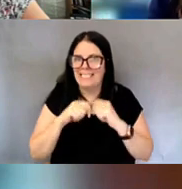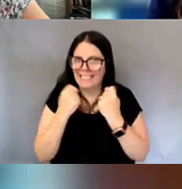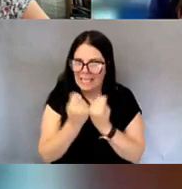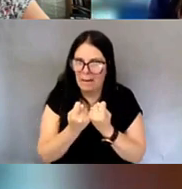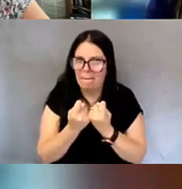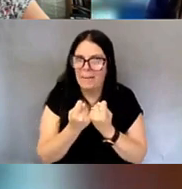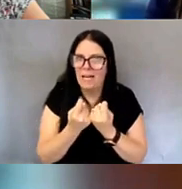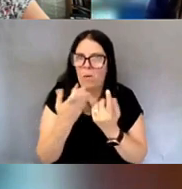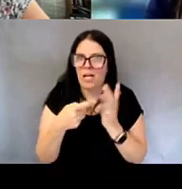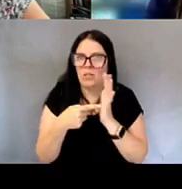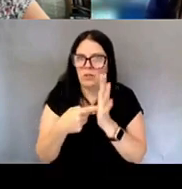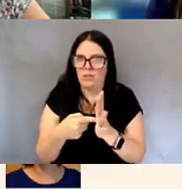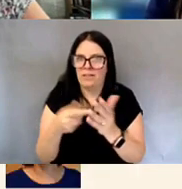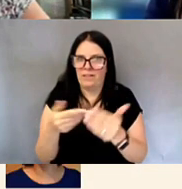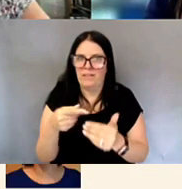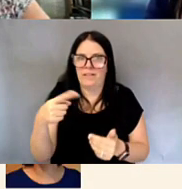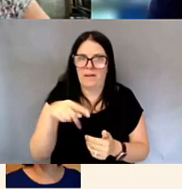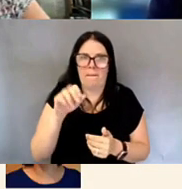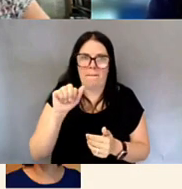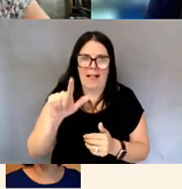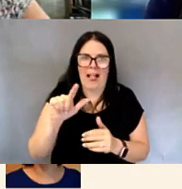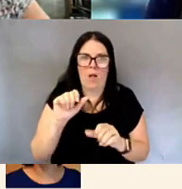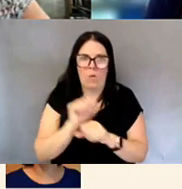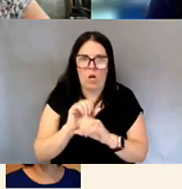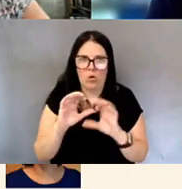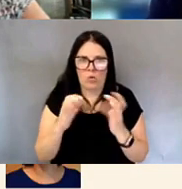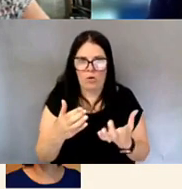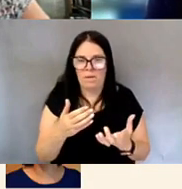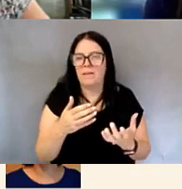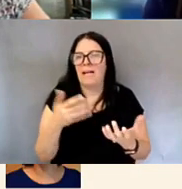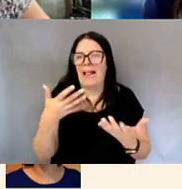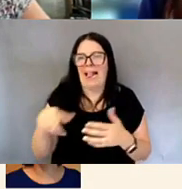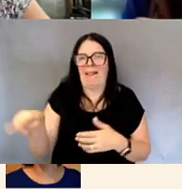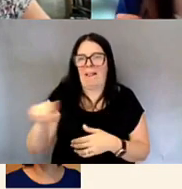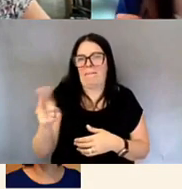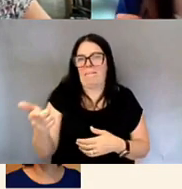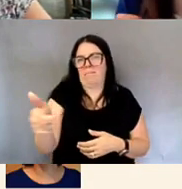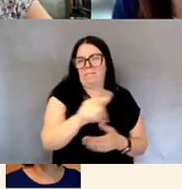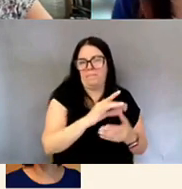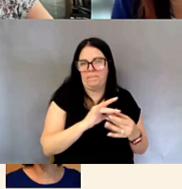the working group, the PAL working group, and hear from them.